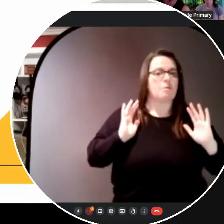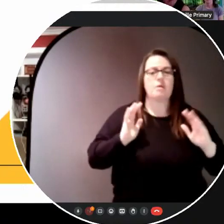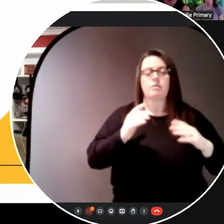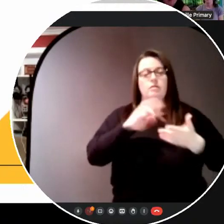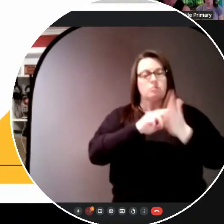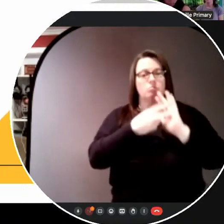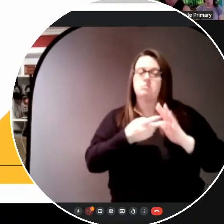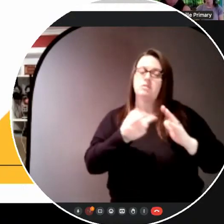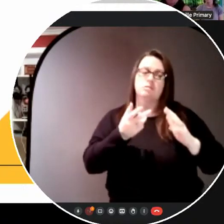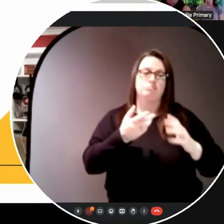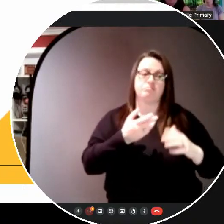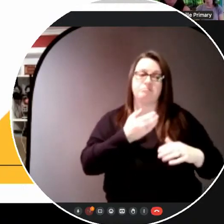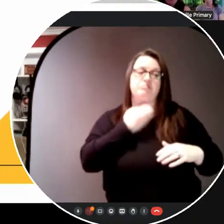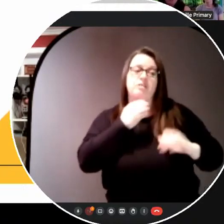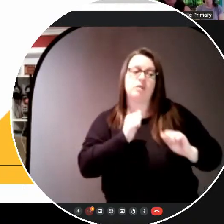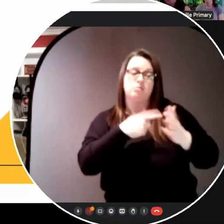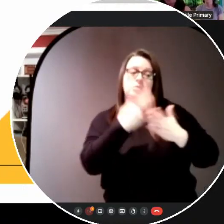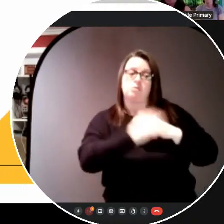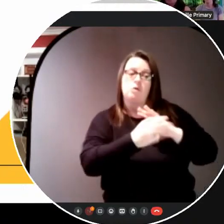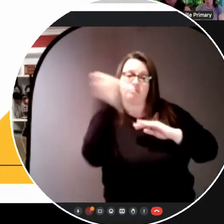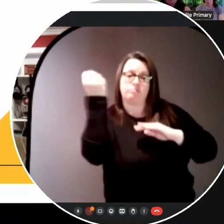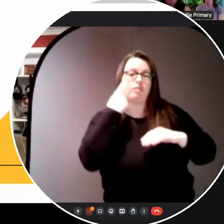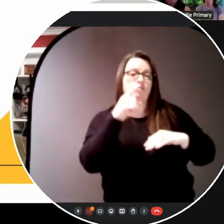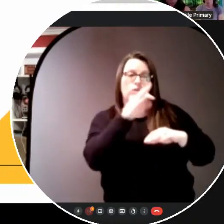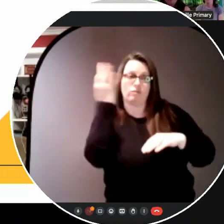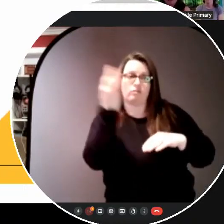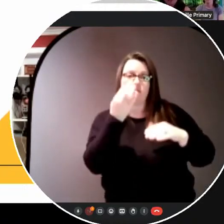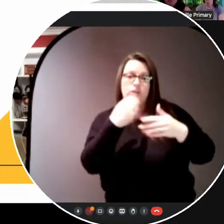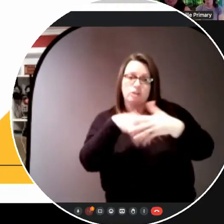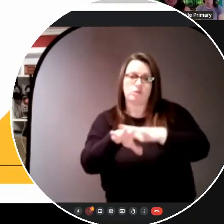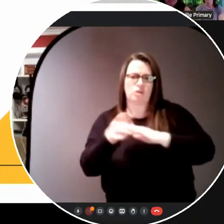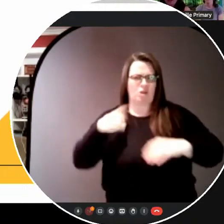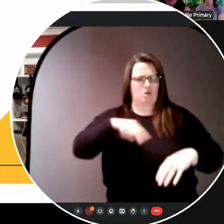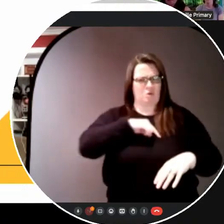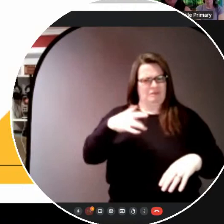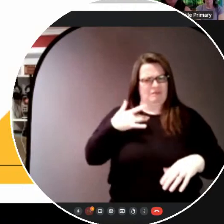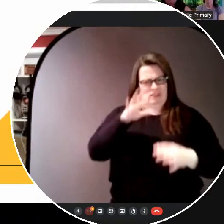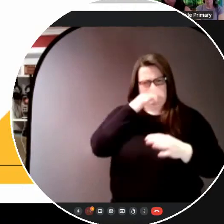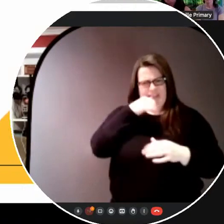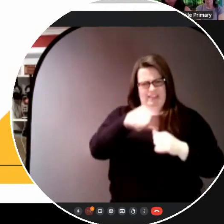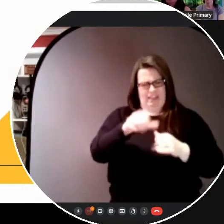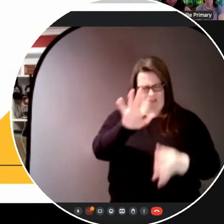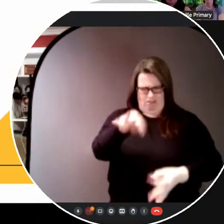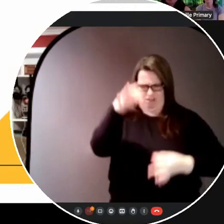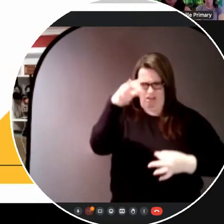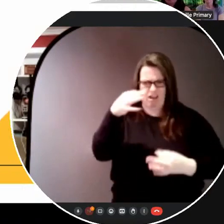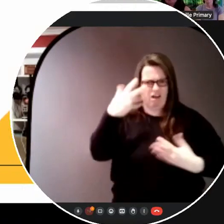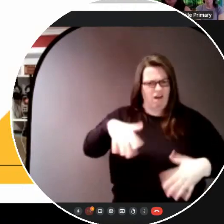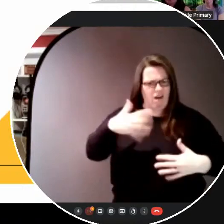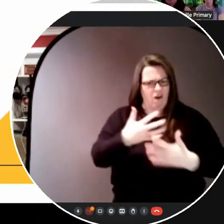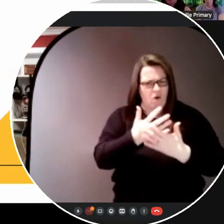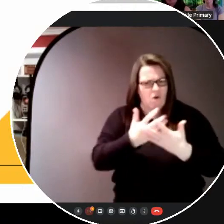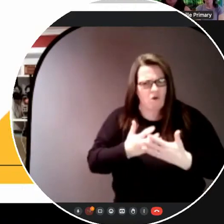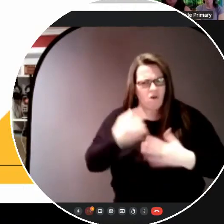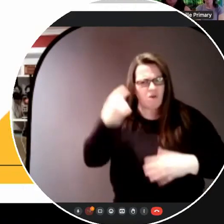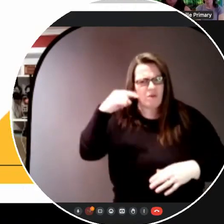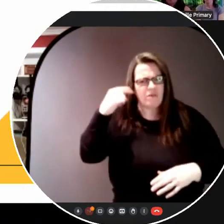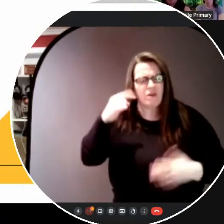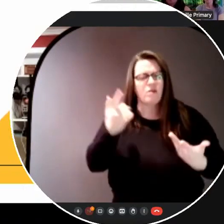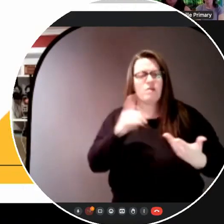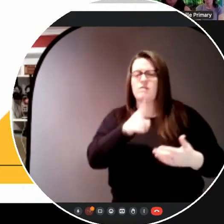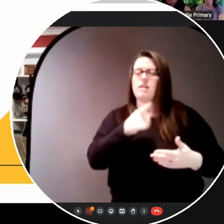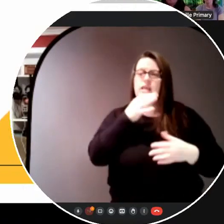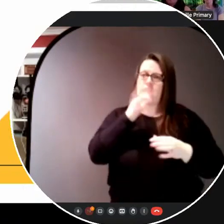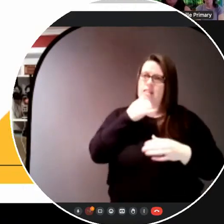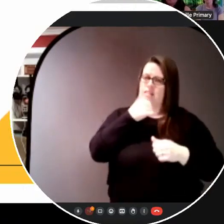our program removed, we feel that that letter was sent very prematurely. It didn't take into consideration the